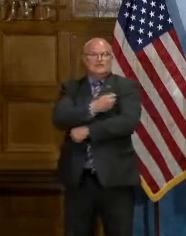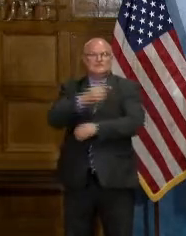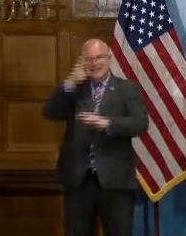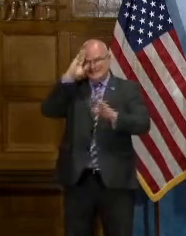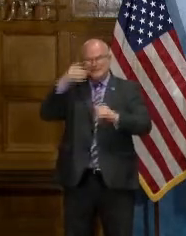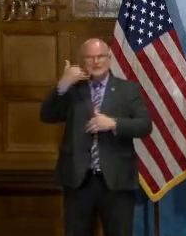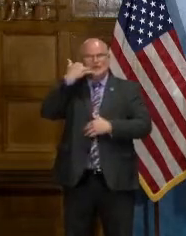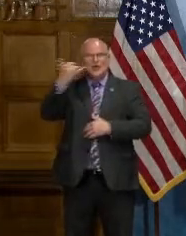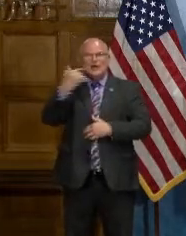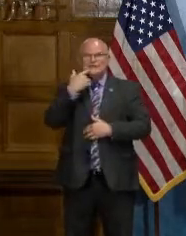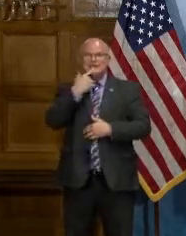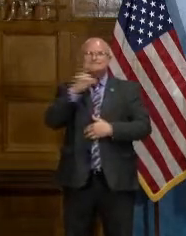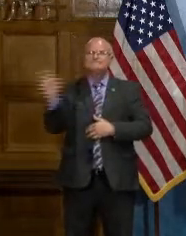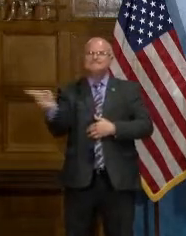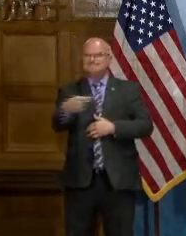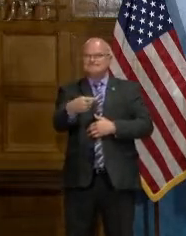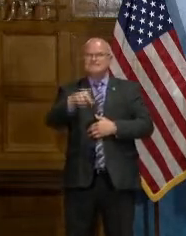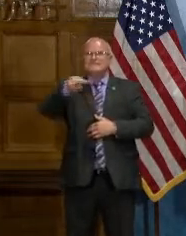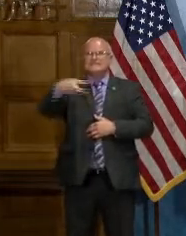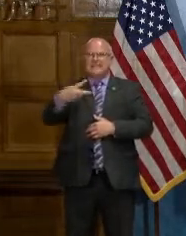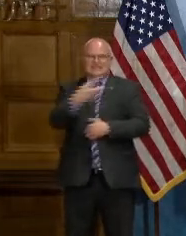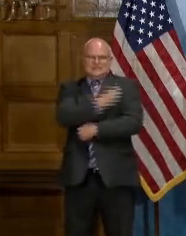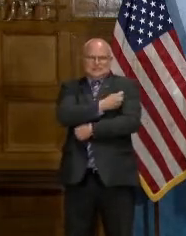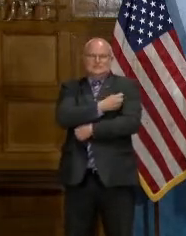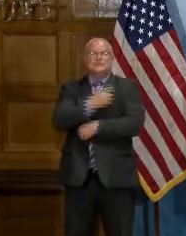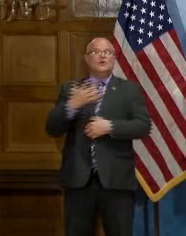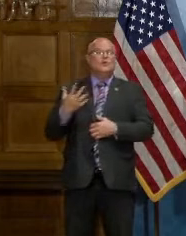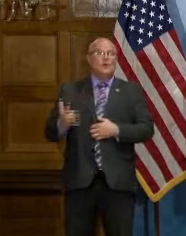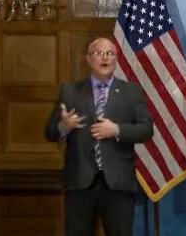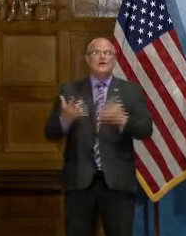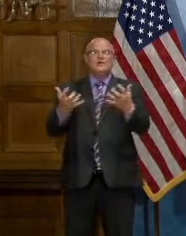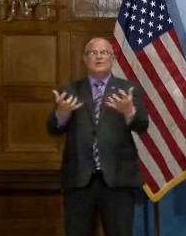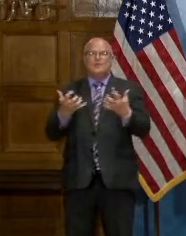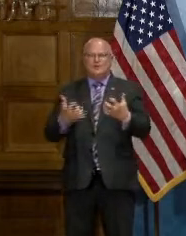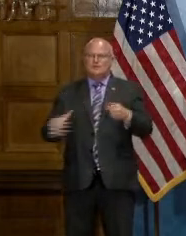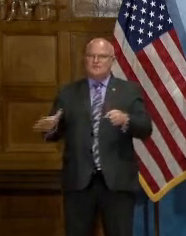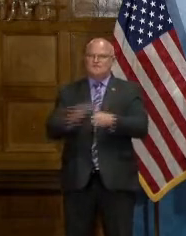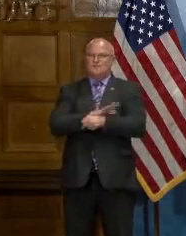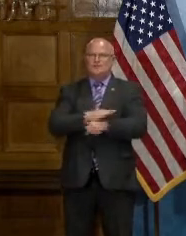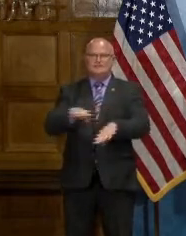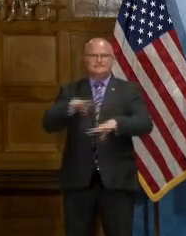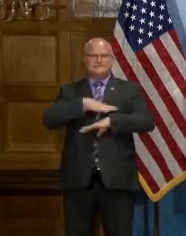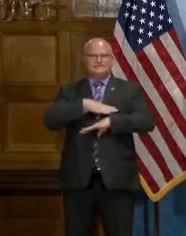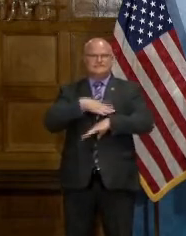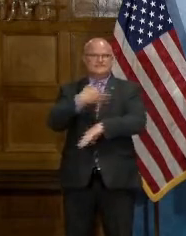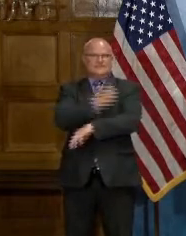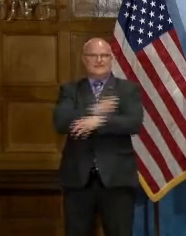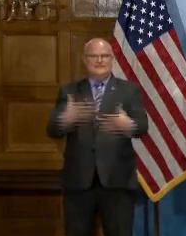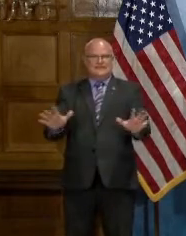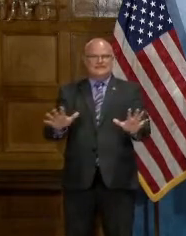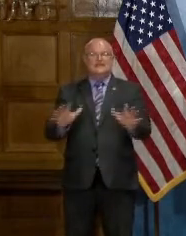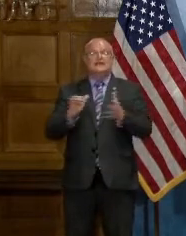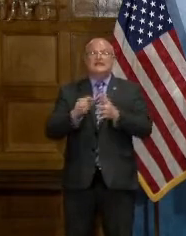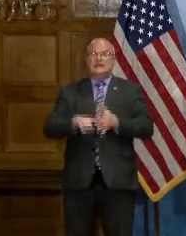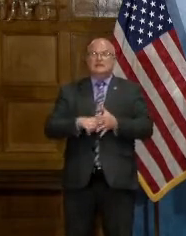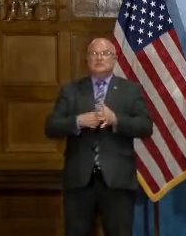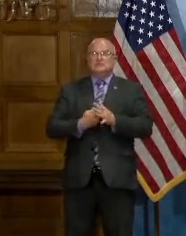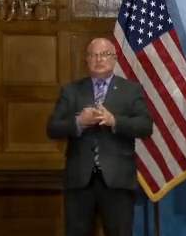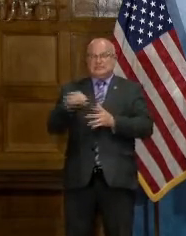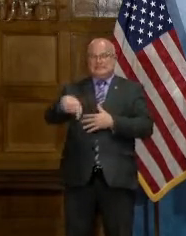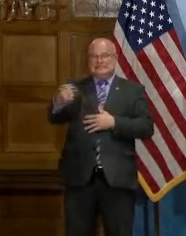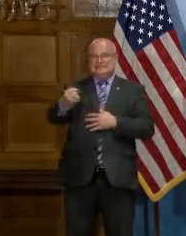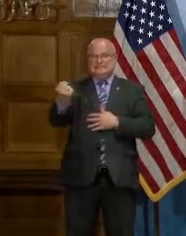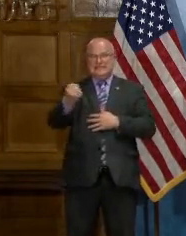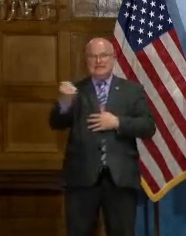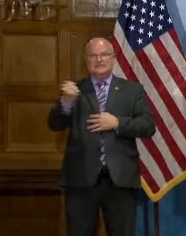call saying, please go in and get that second dose because we want you fully immunized. That will start this